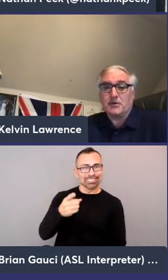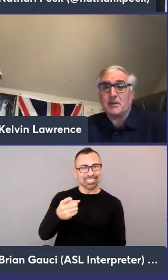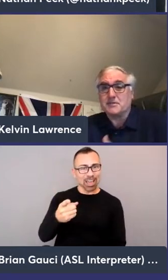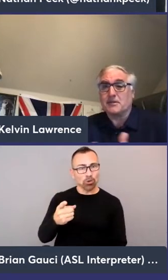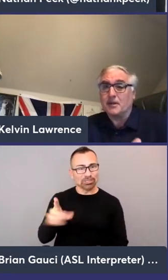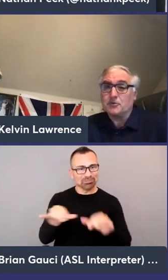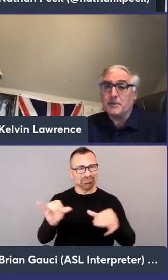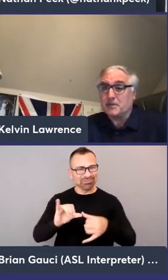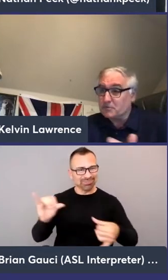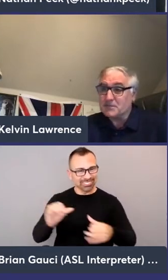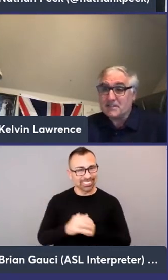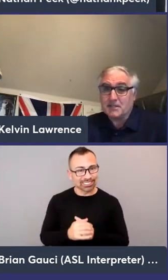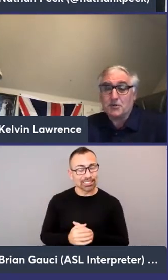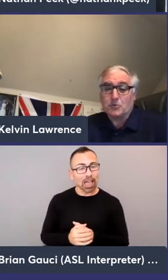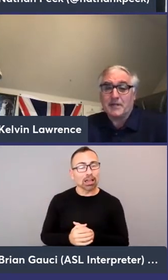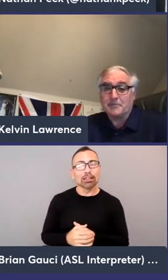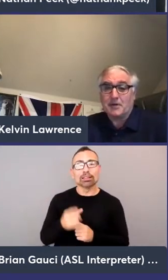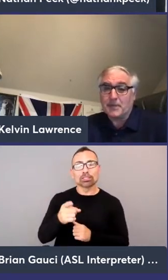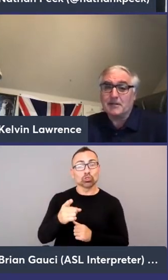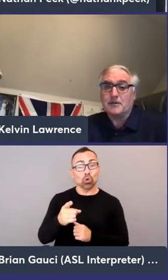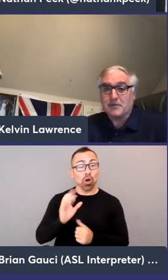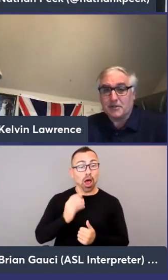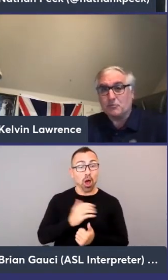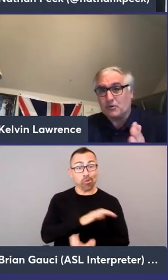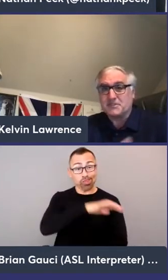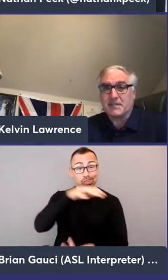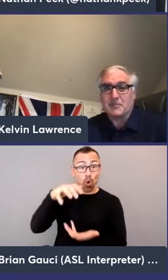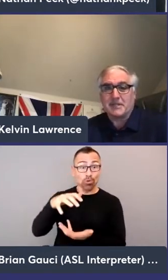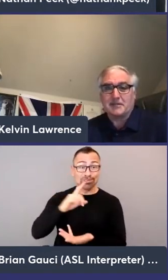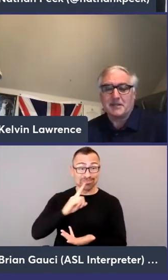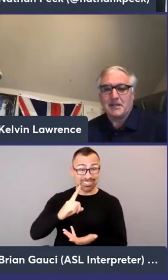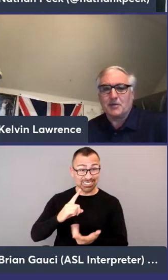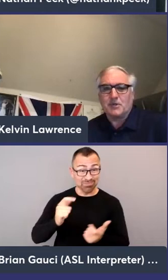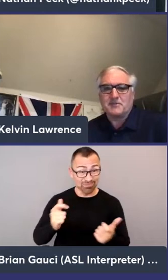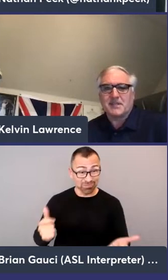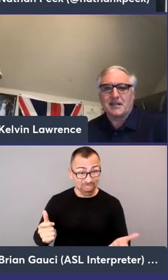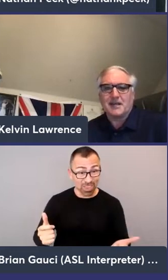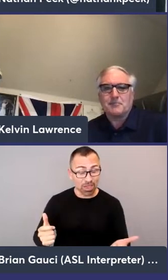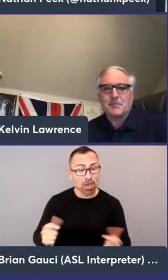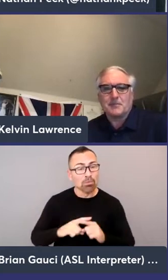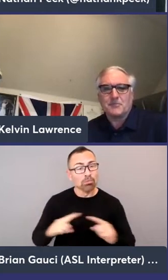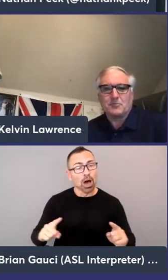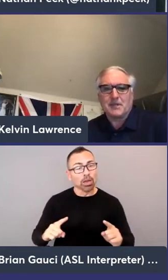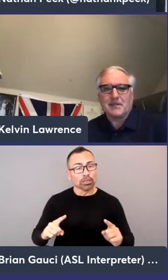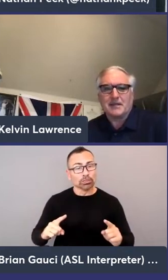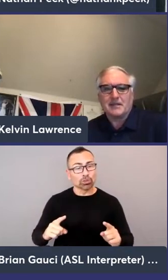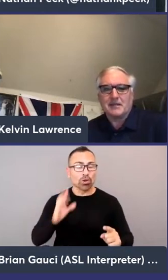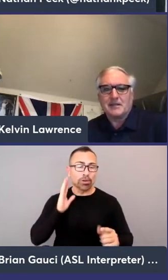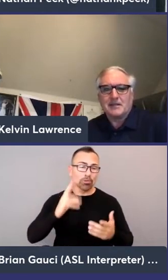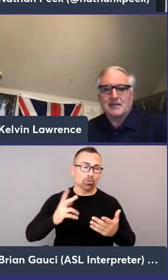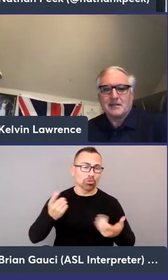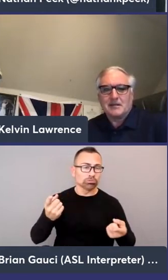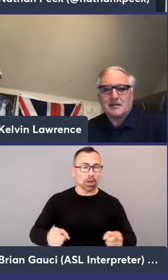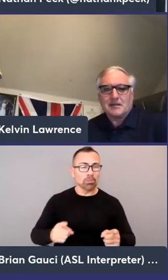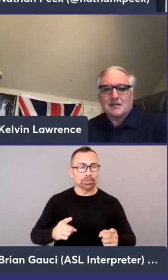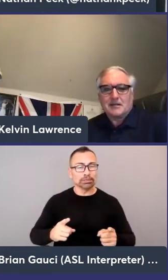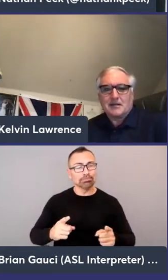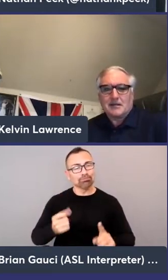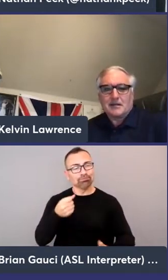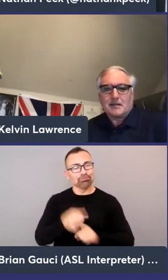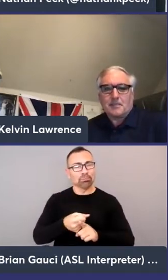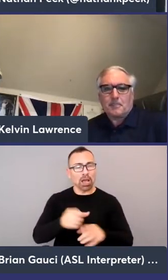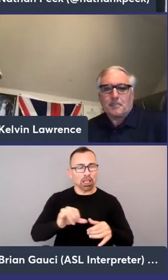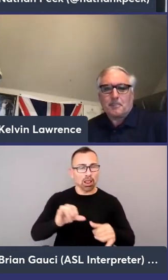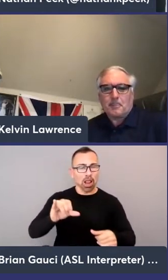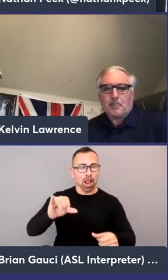been putting on it. So the load we did was actually quite a big load, and we'll see in a minute it will have scaled up to meet that.